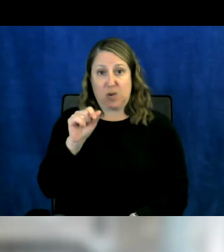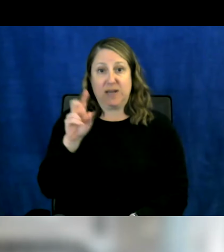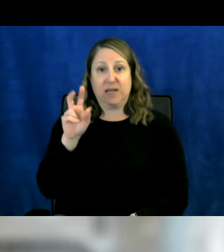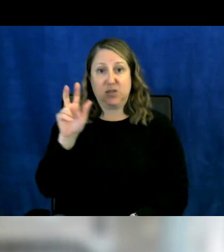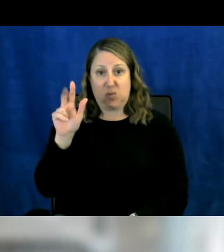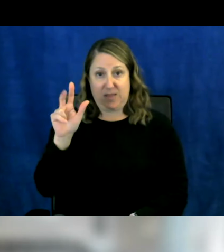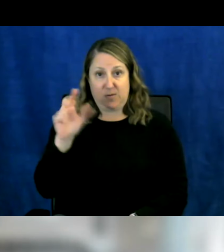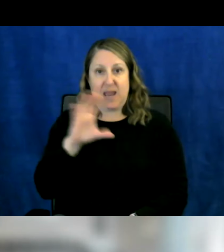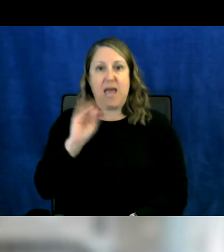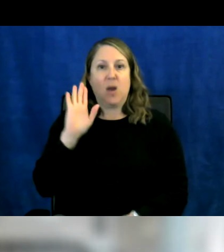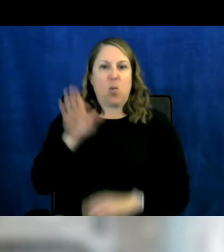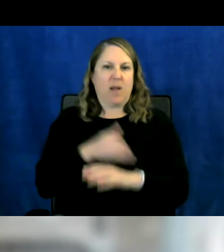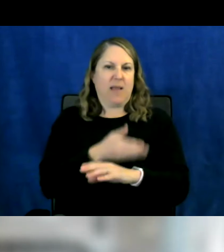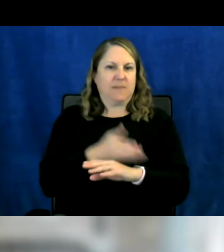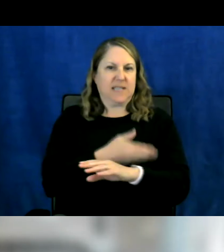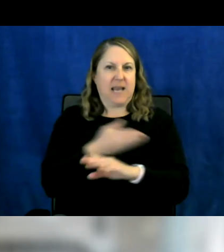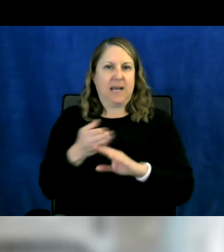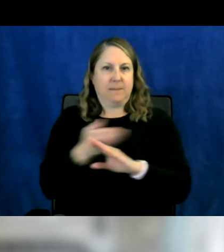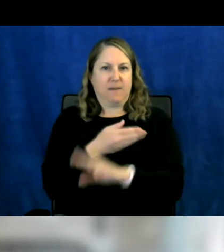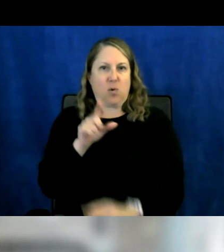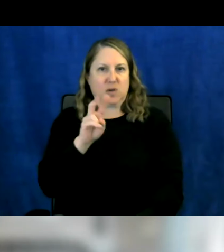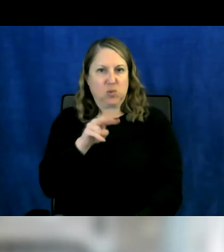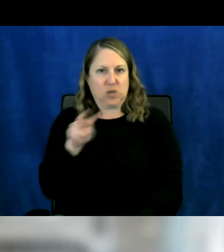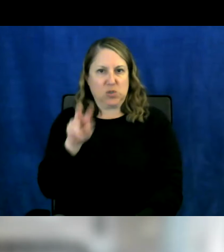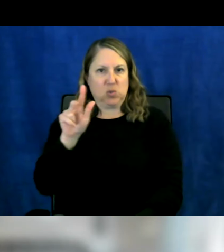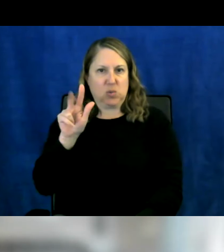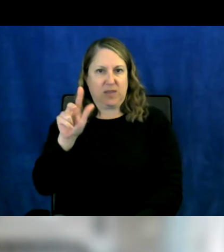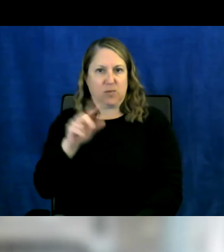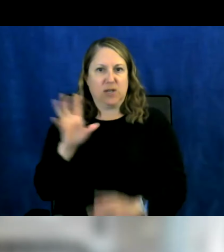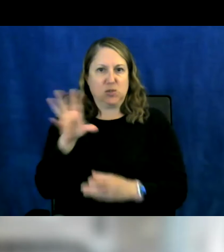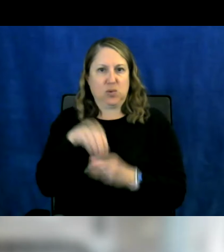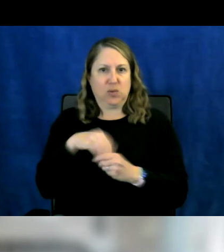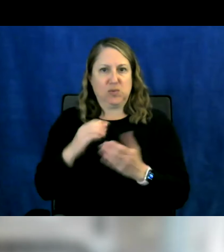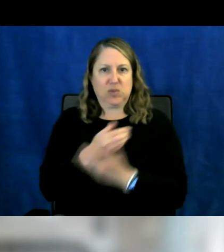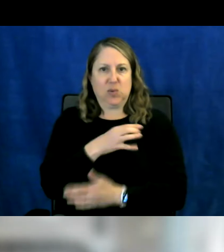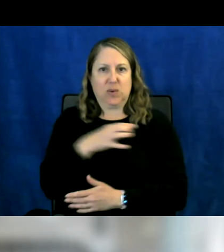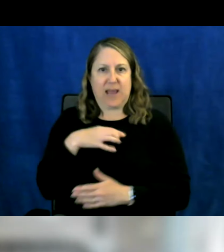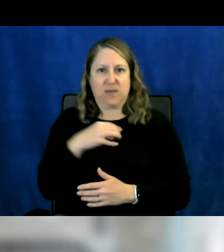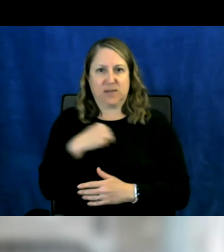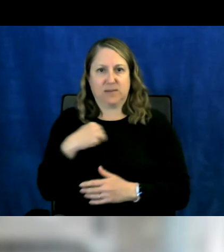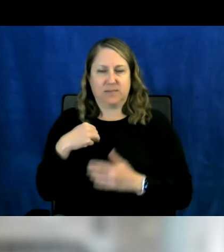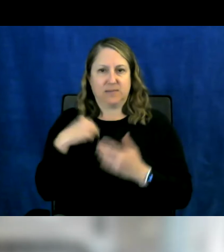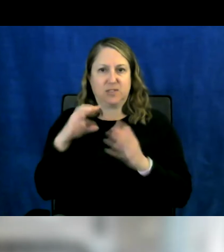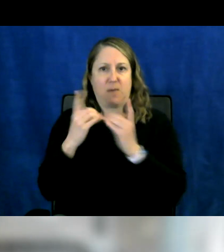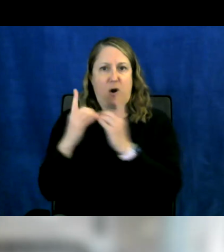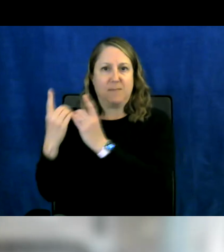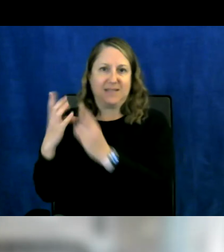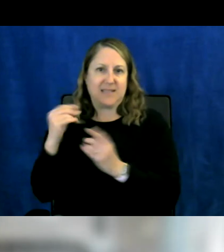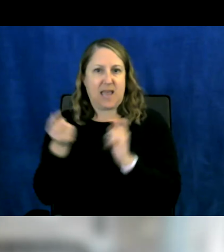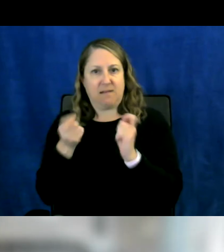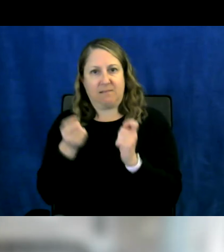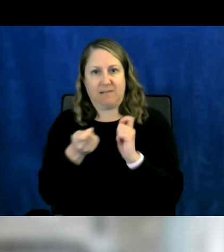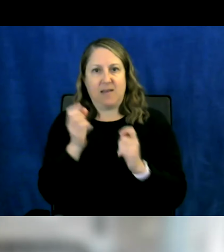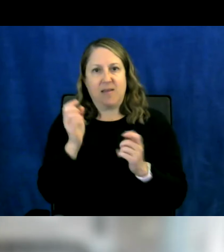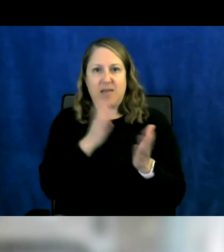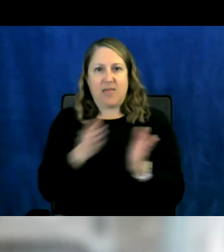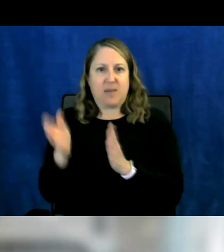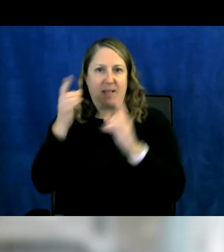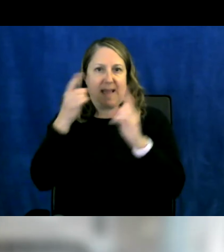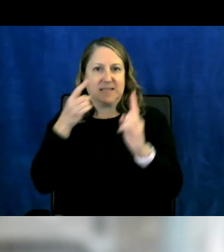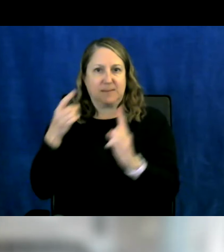year 22-23 to be inclusive of the new council member departments and make any modifications to the plan's objectives